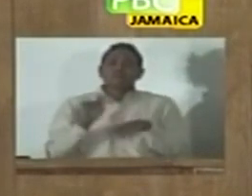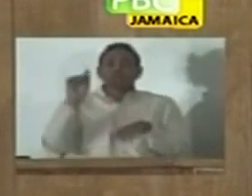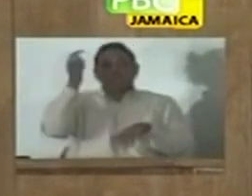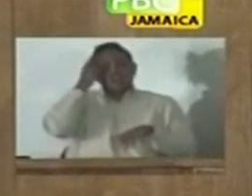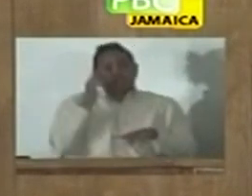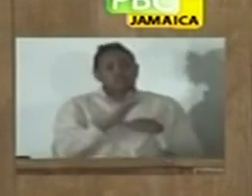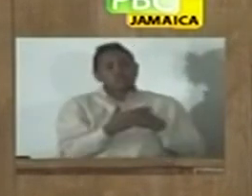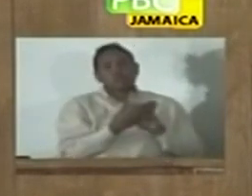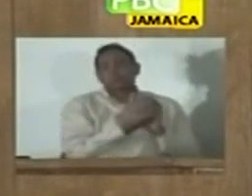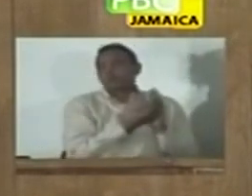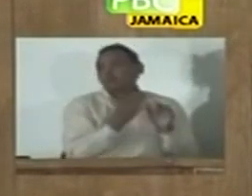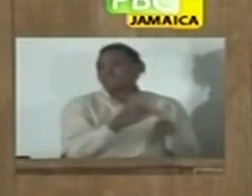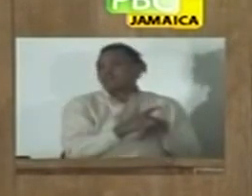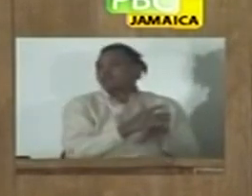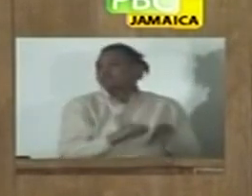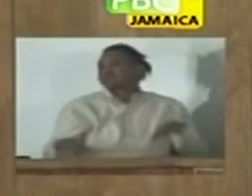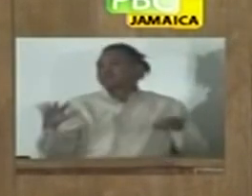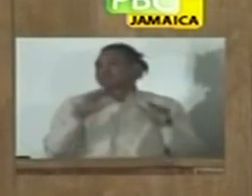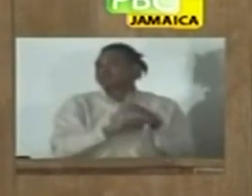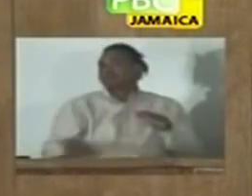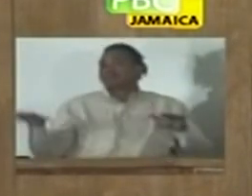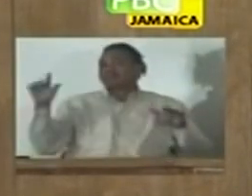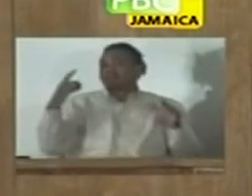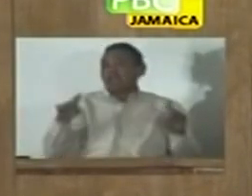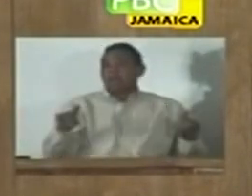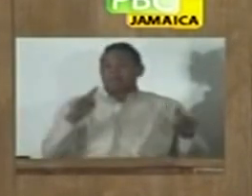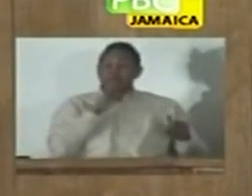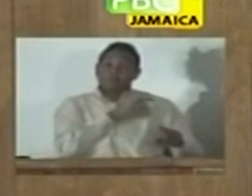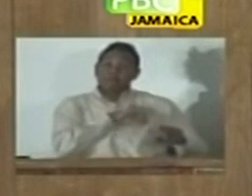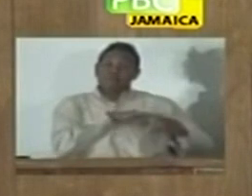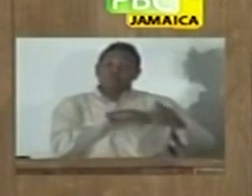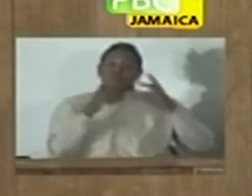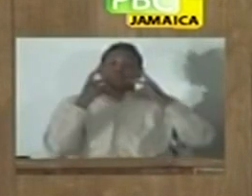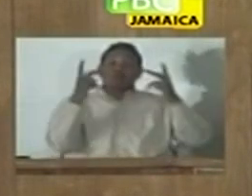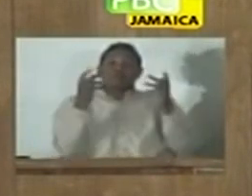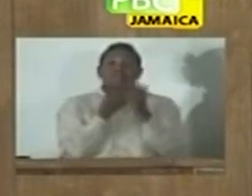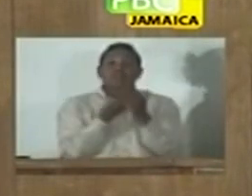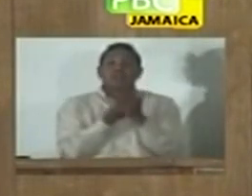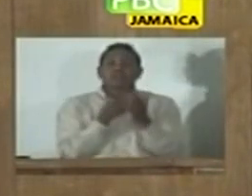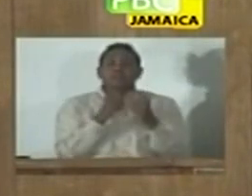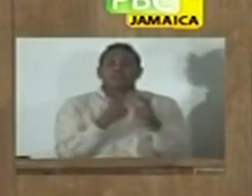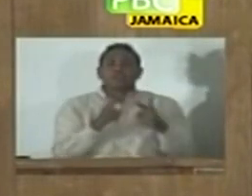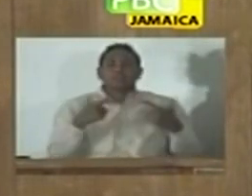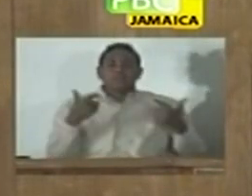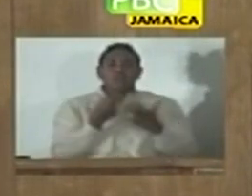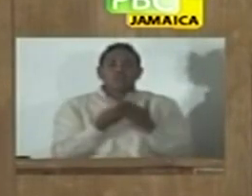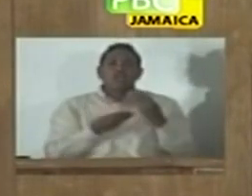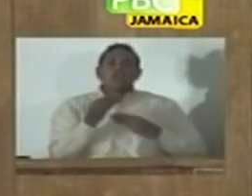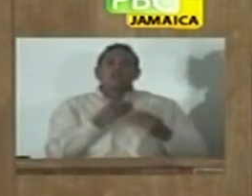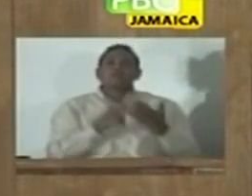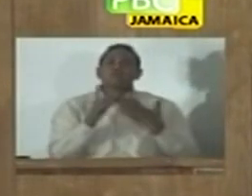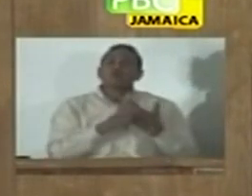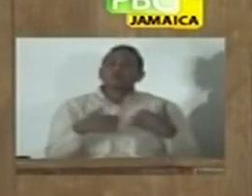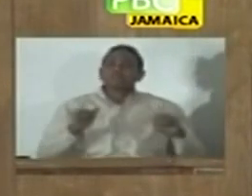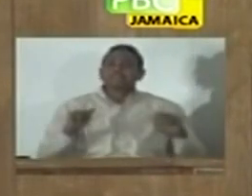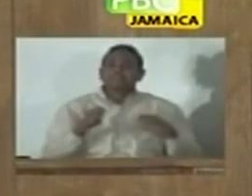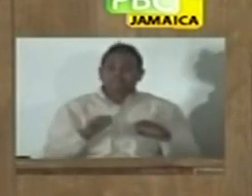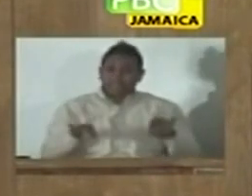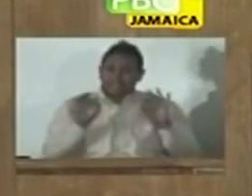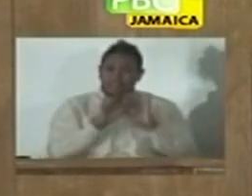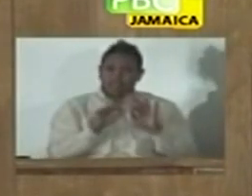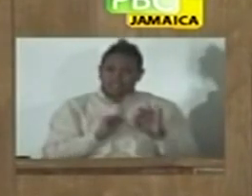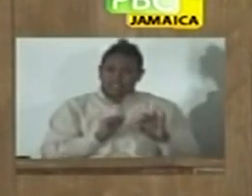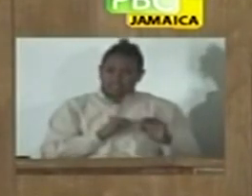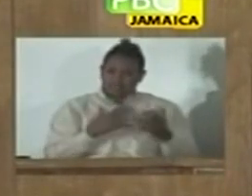of Jamaica. The benefit to the public finance and to the macroeconomic program continue to be significant. And I